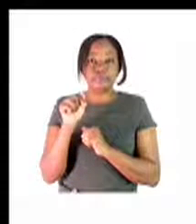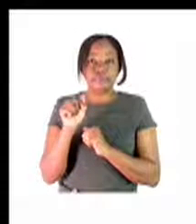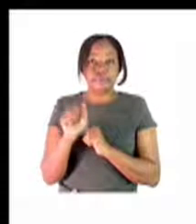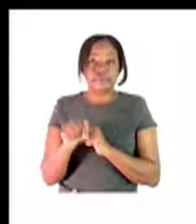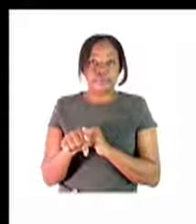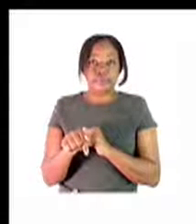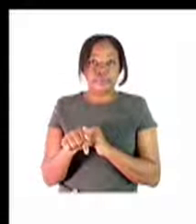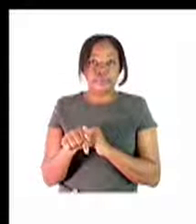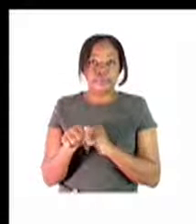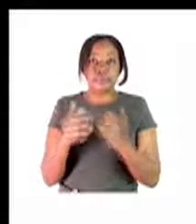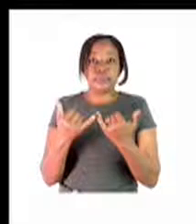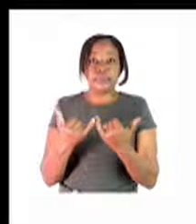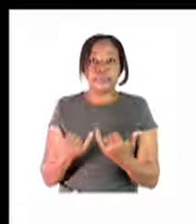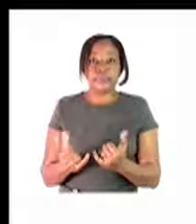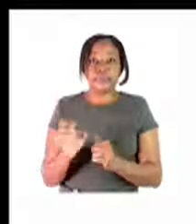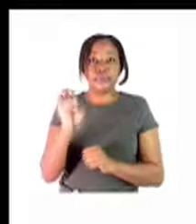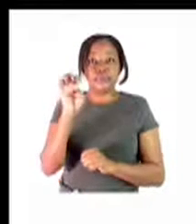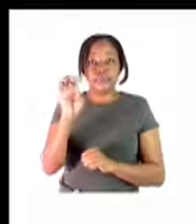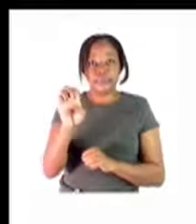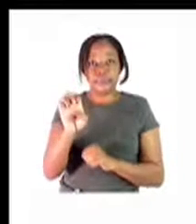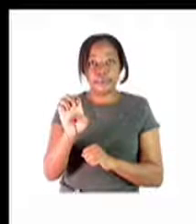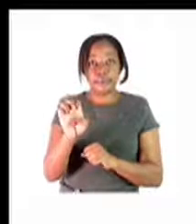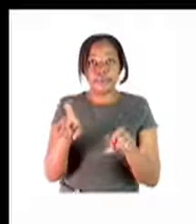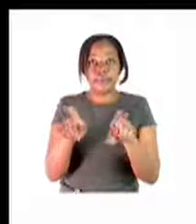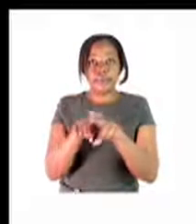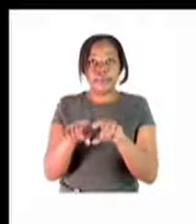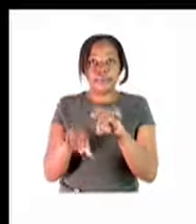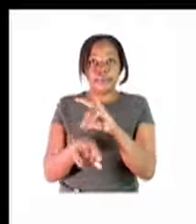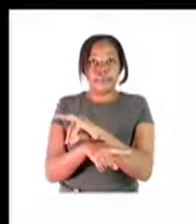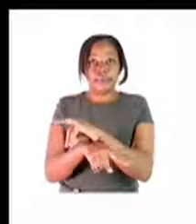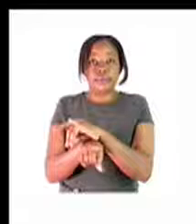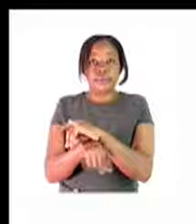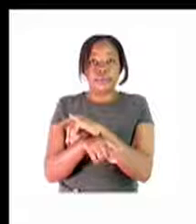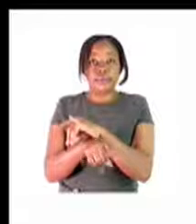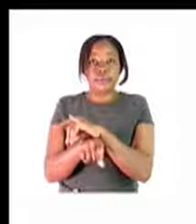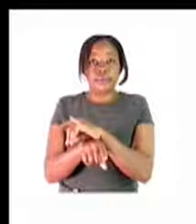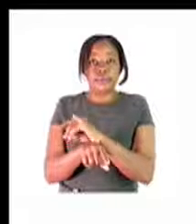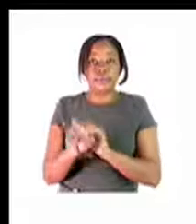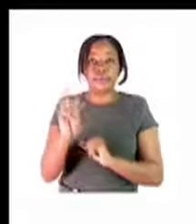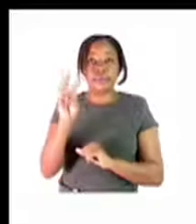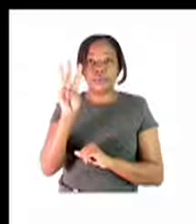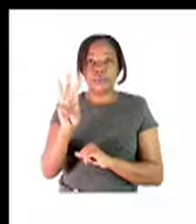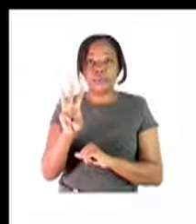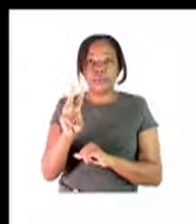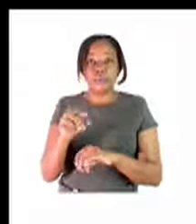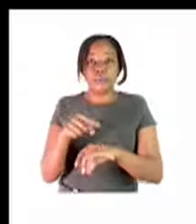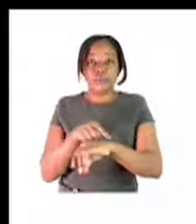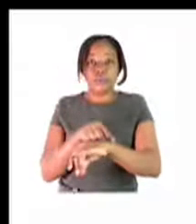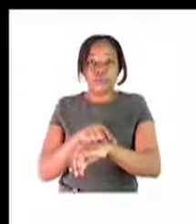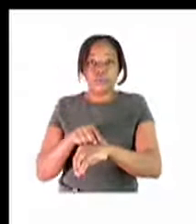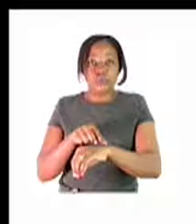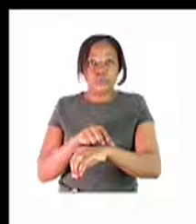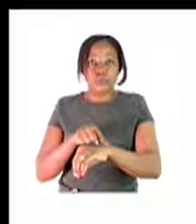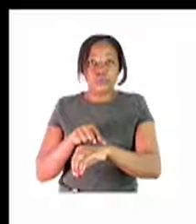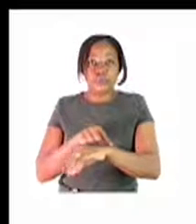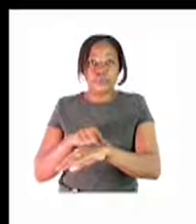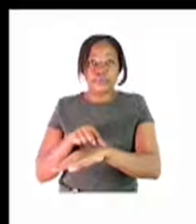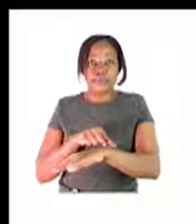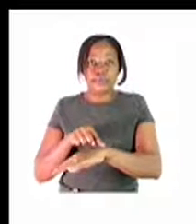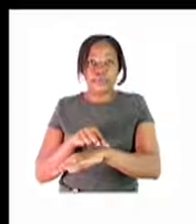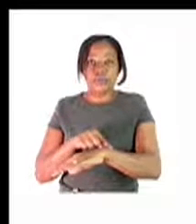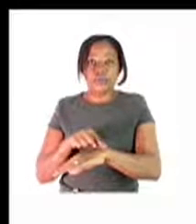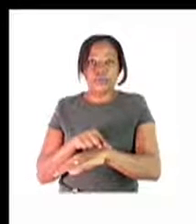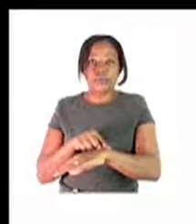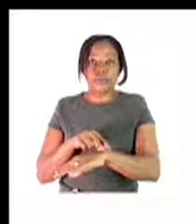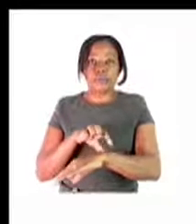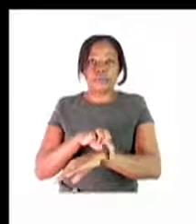the A for an elephant and a W for a watch. When the two are together, they will give a